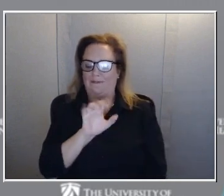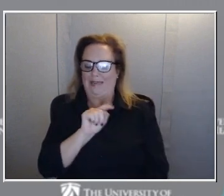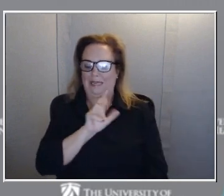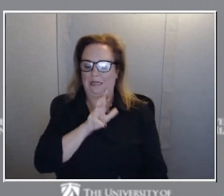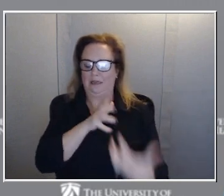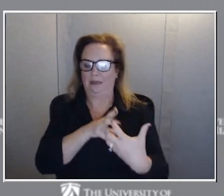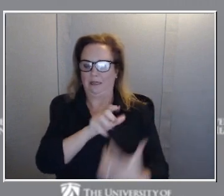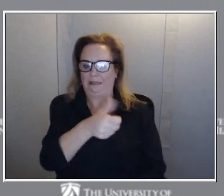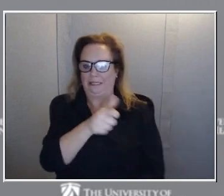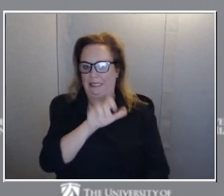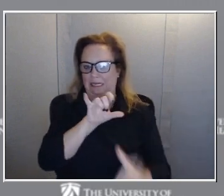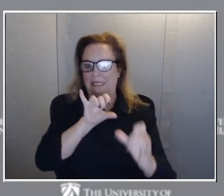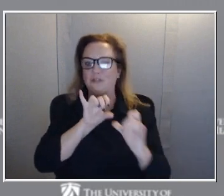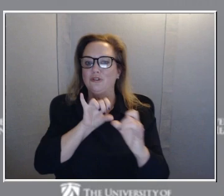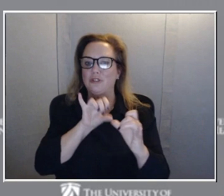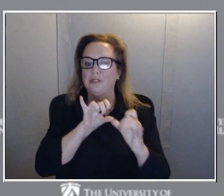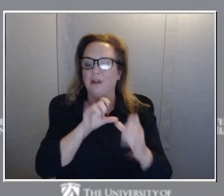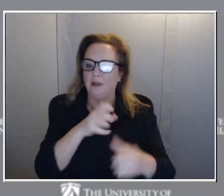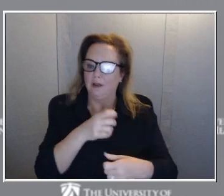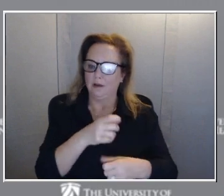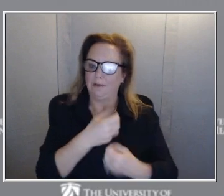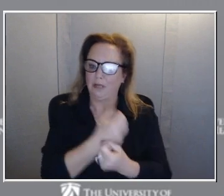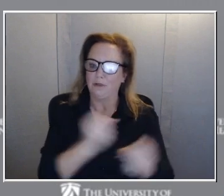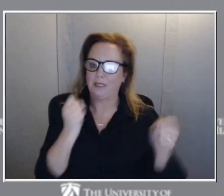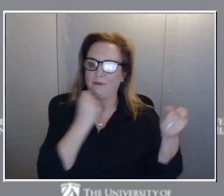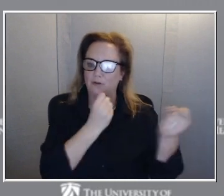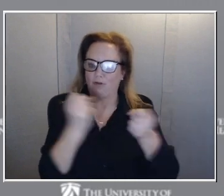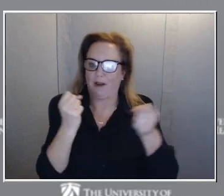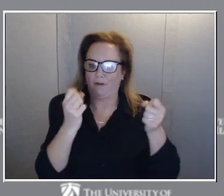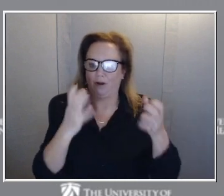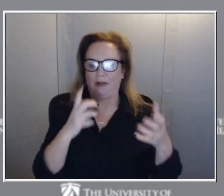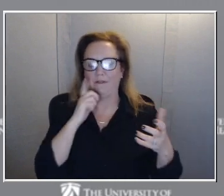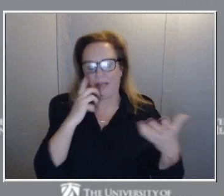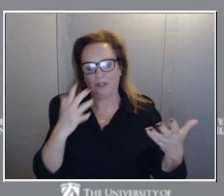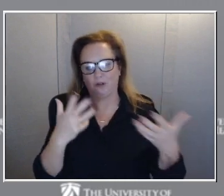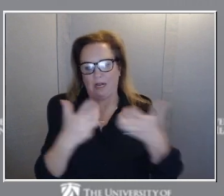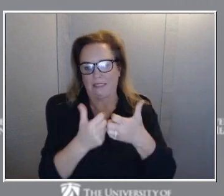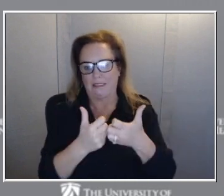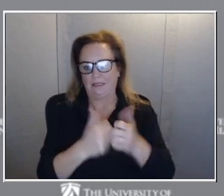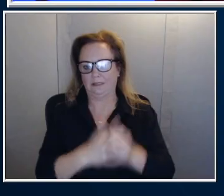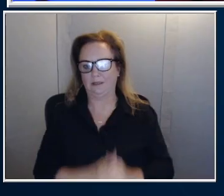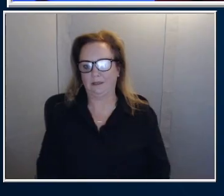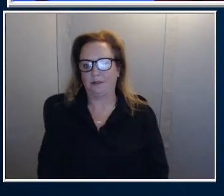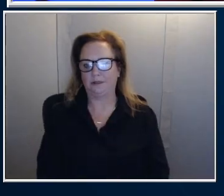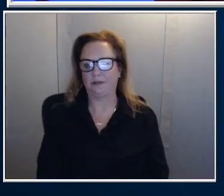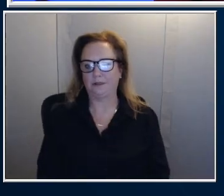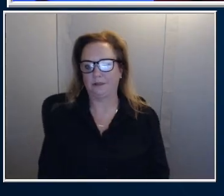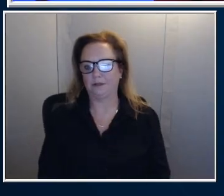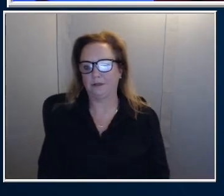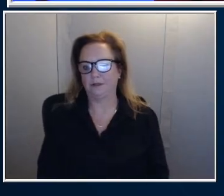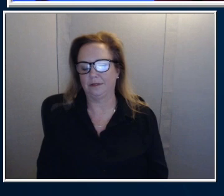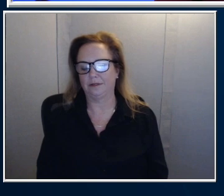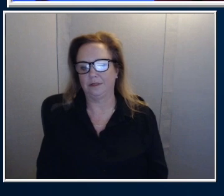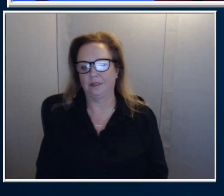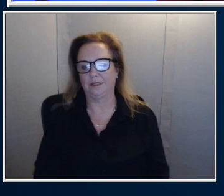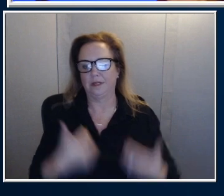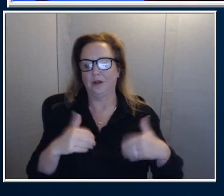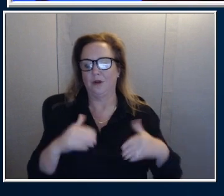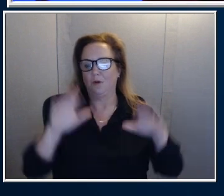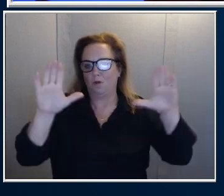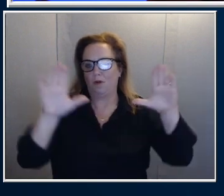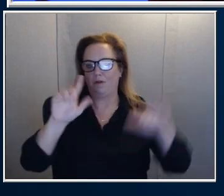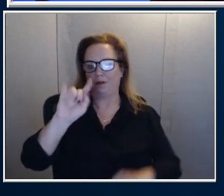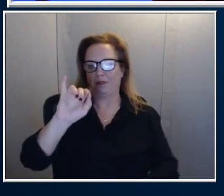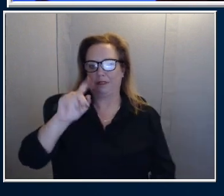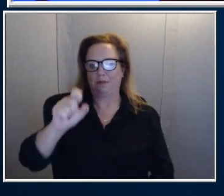in your vehicle can not only make you a safer driver, but make you safer in case you are in a collision. Gosh, good tips for all. I was